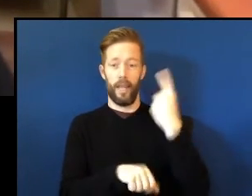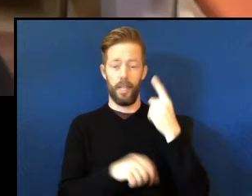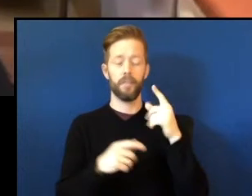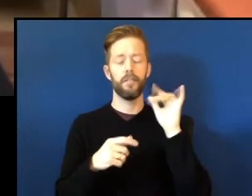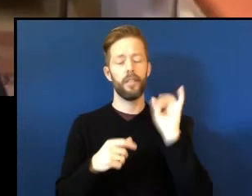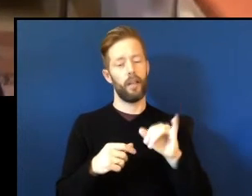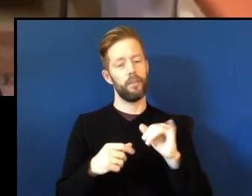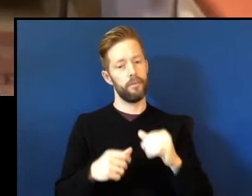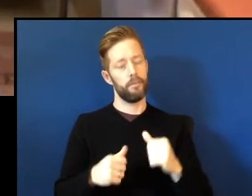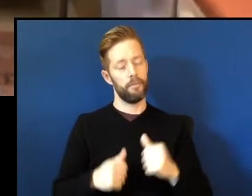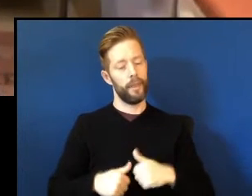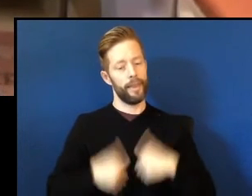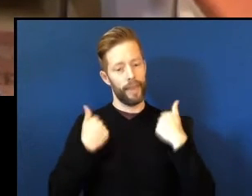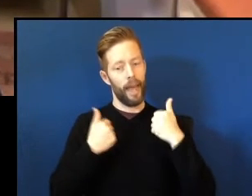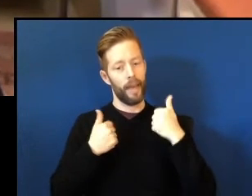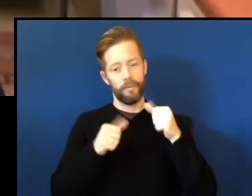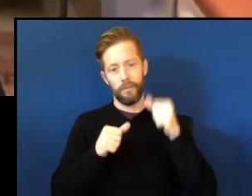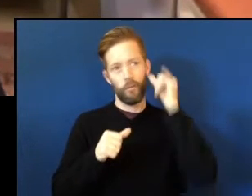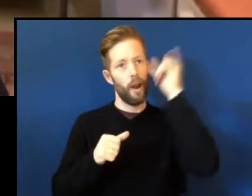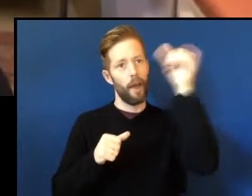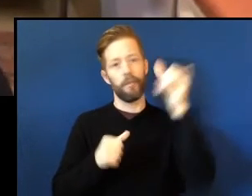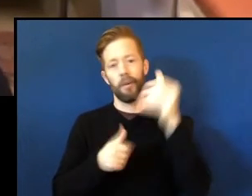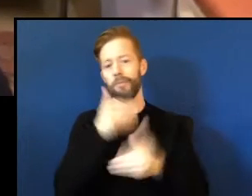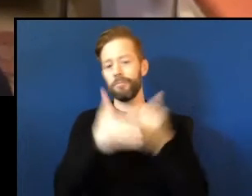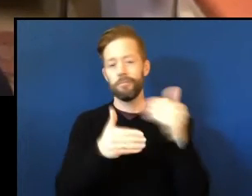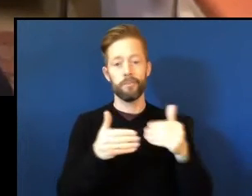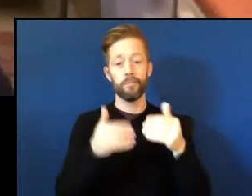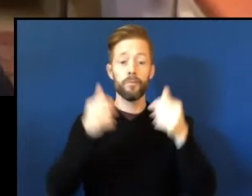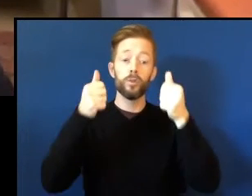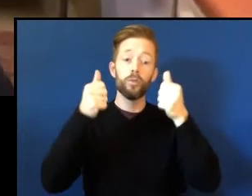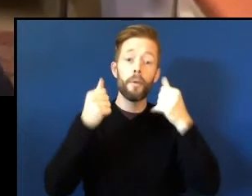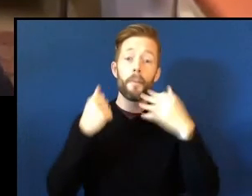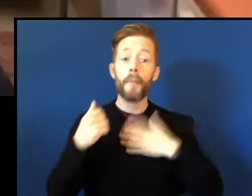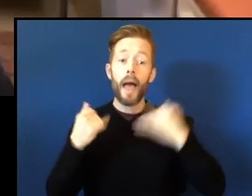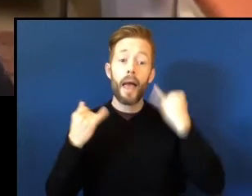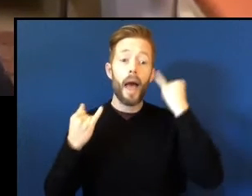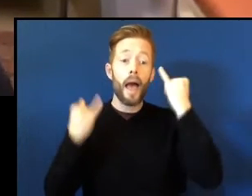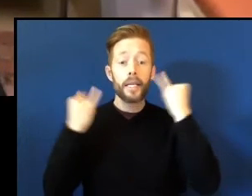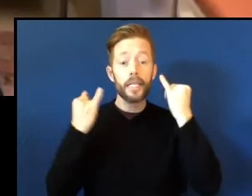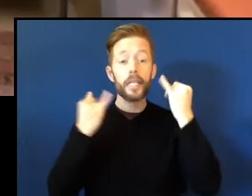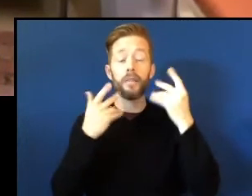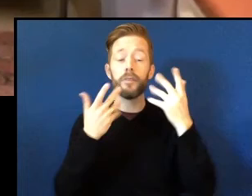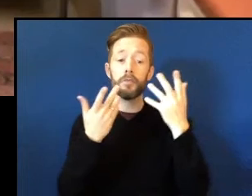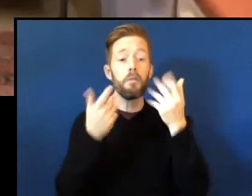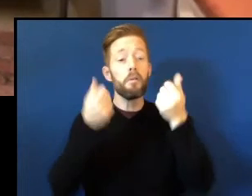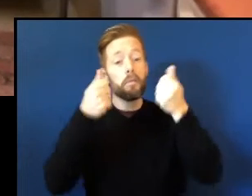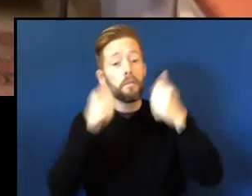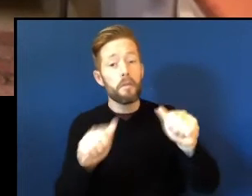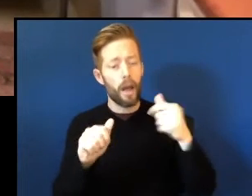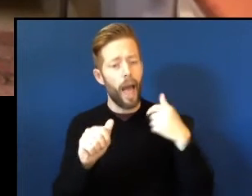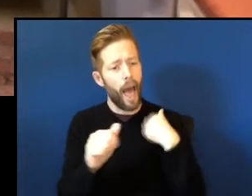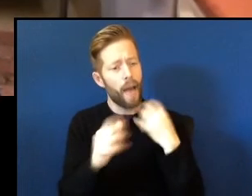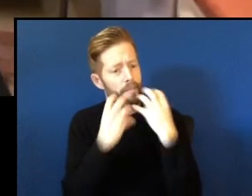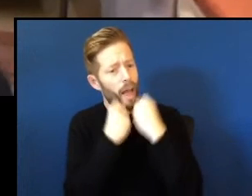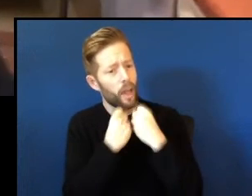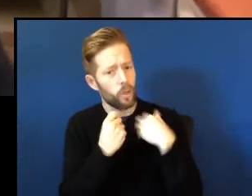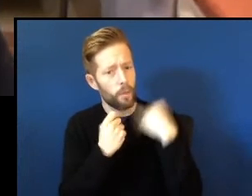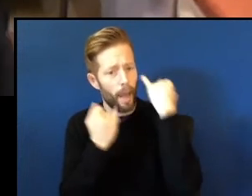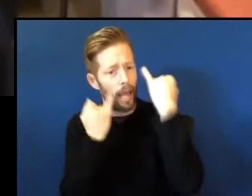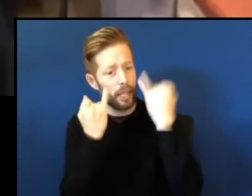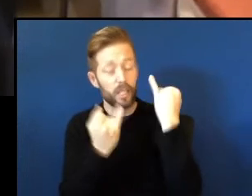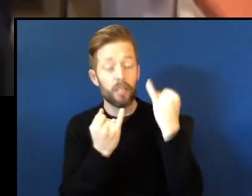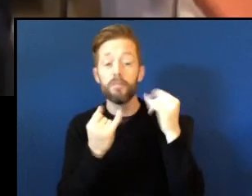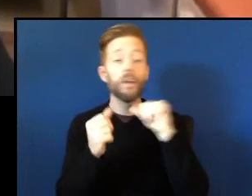but it really starts early. The sense that it's okay to try my ideas have value, and it's okay if they don't work